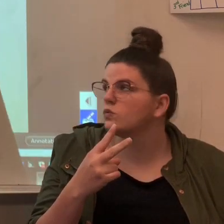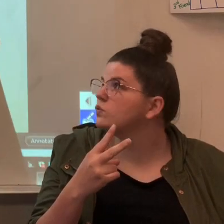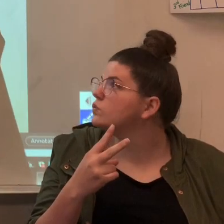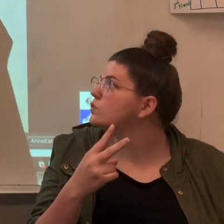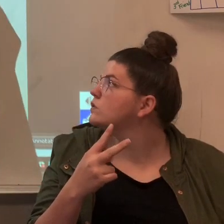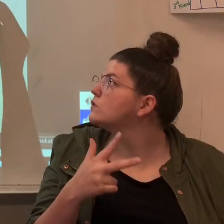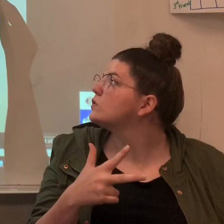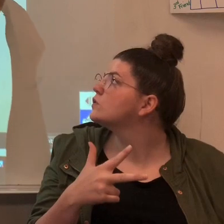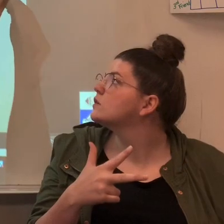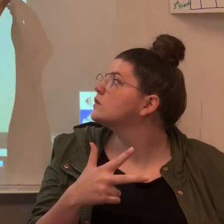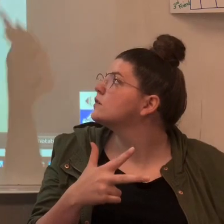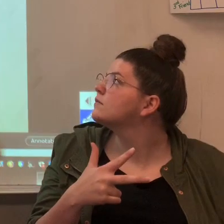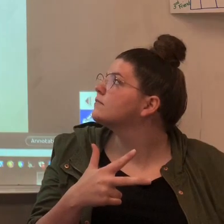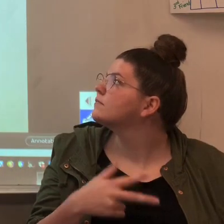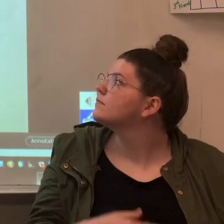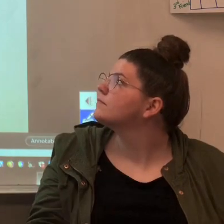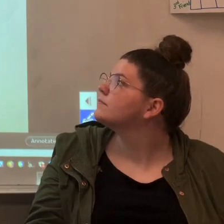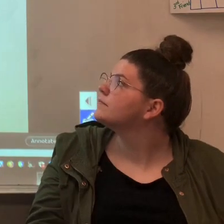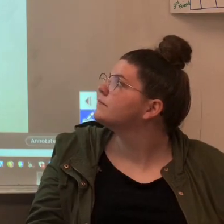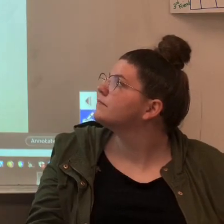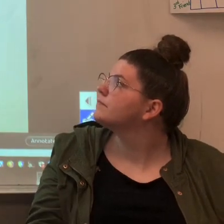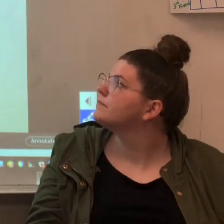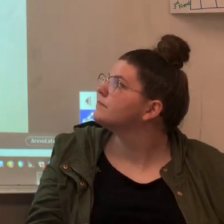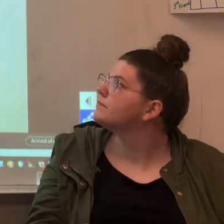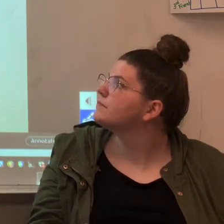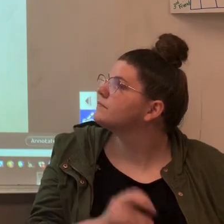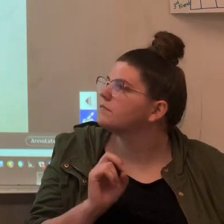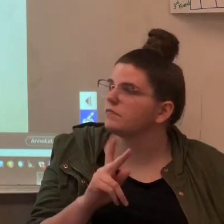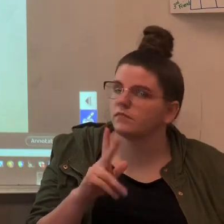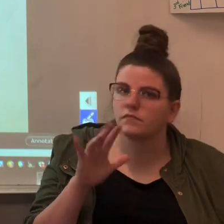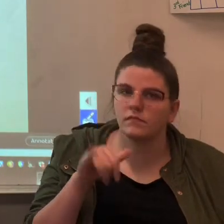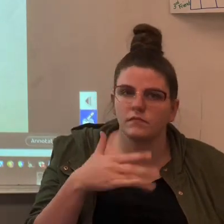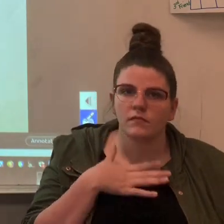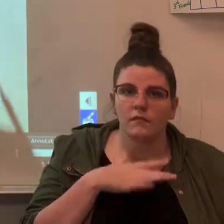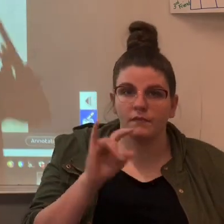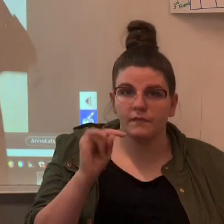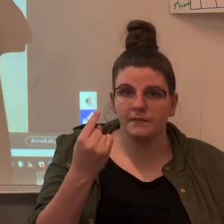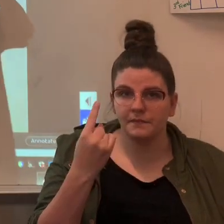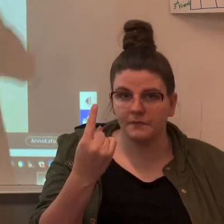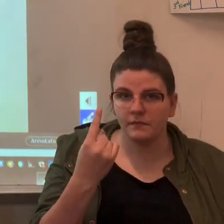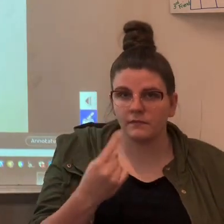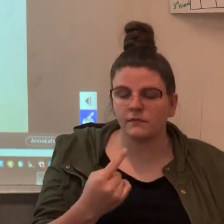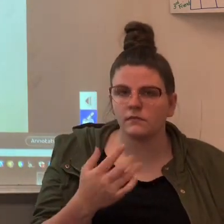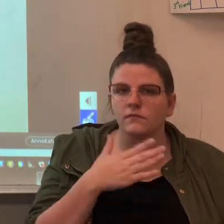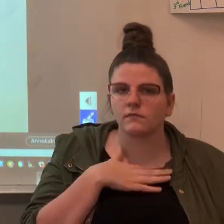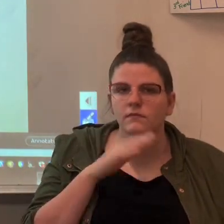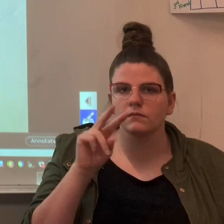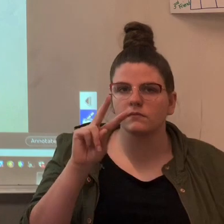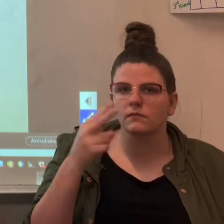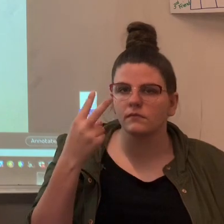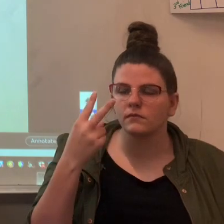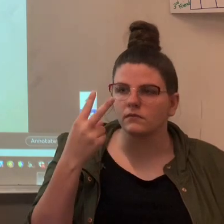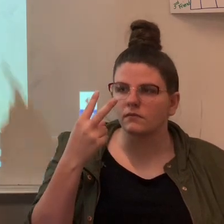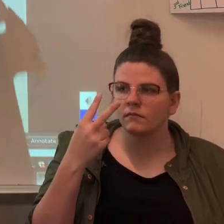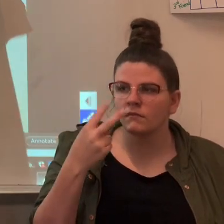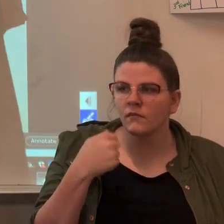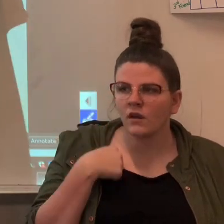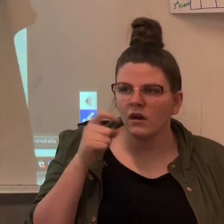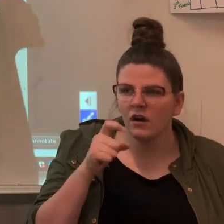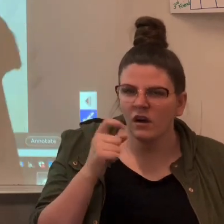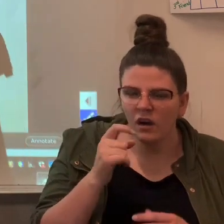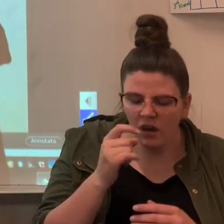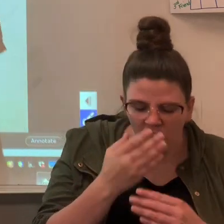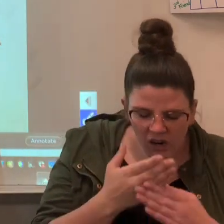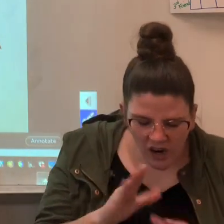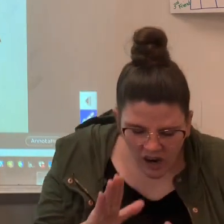2, 3. Okay, that's my first one. My second one, I have to divide it out by